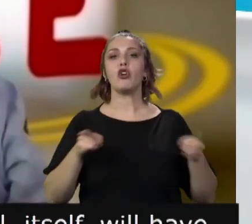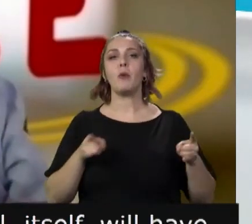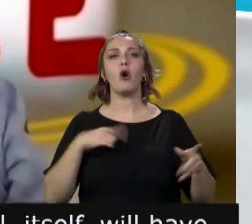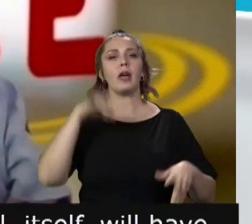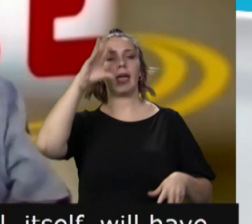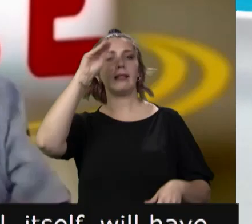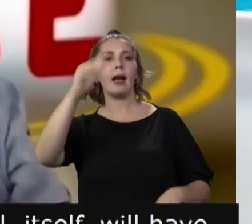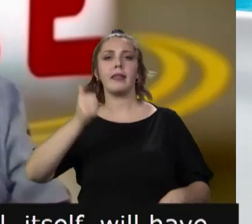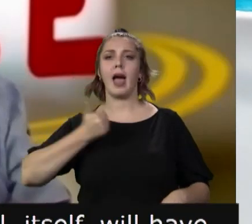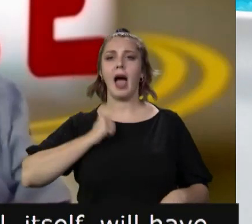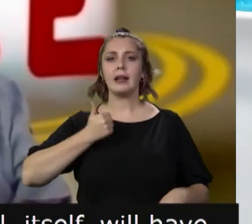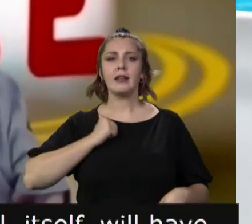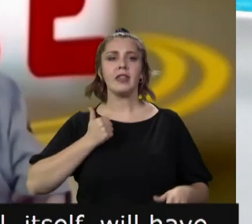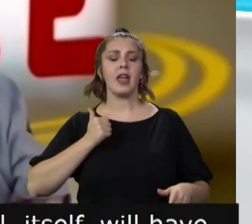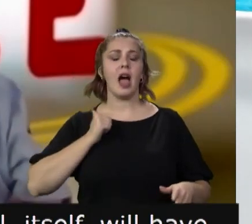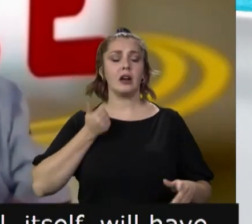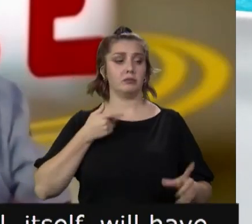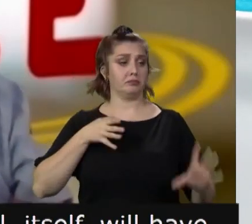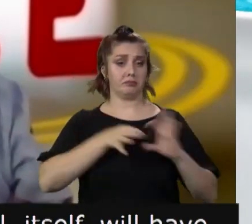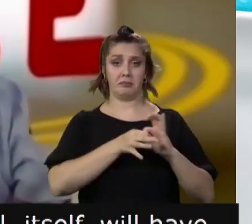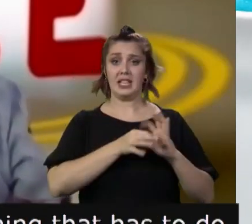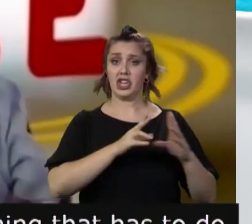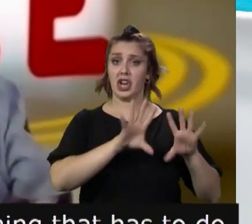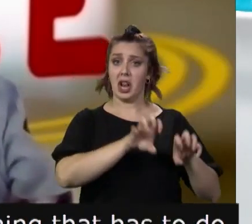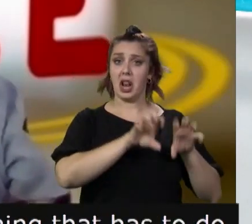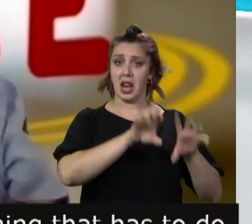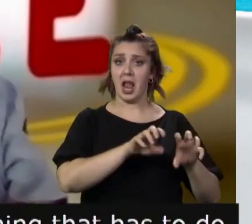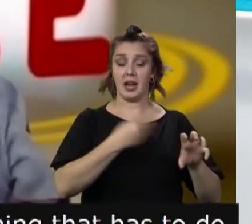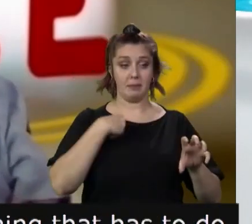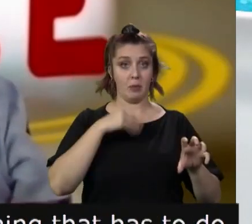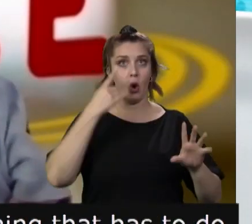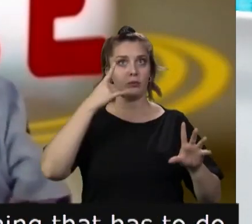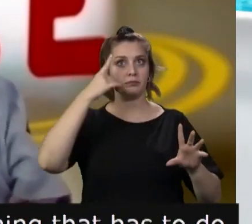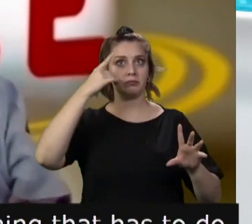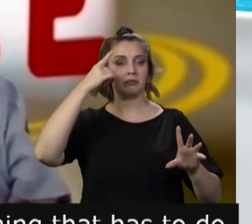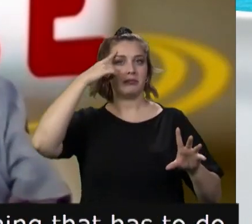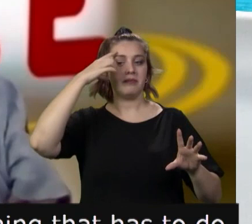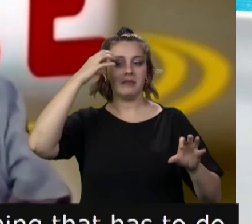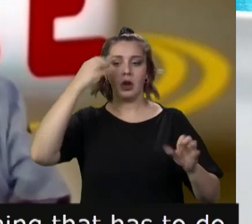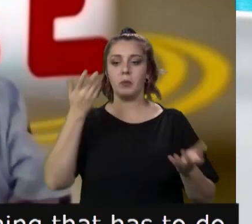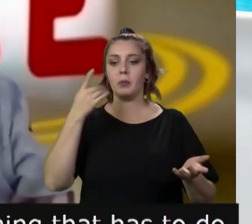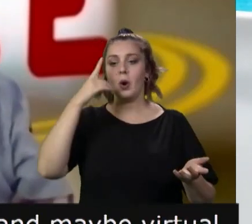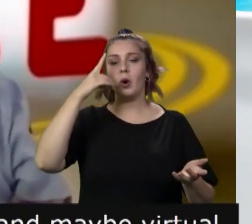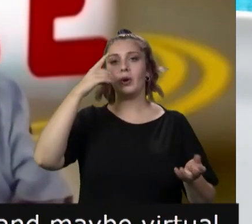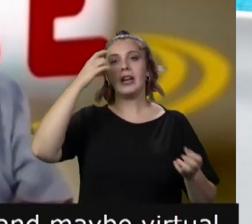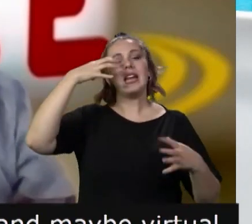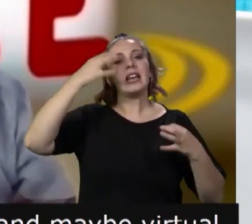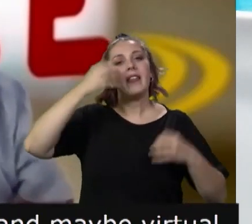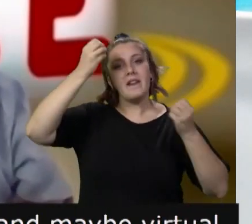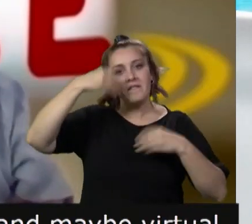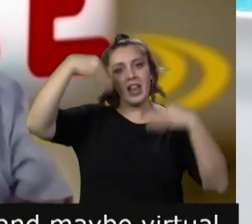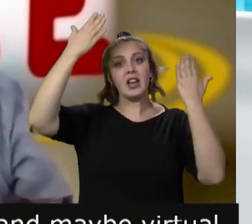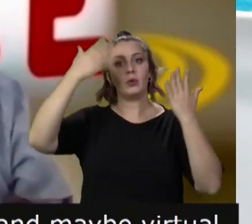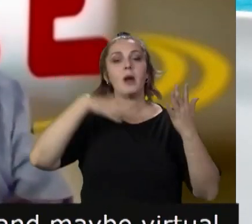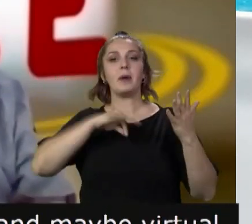everything that has to do with artificial intelligence and machine learning, and maybe virtual reality, which is also something that